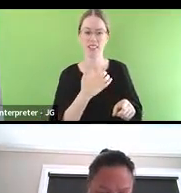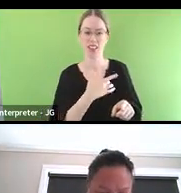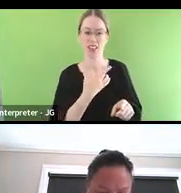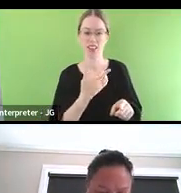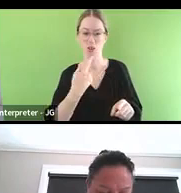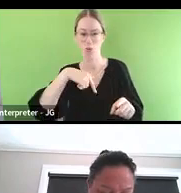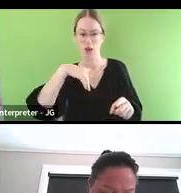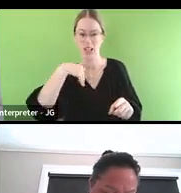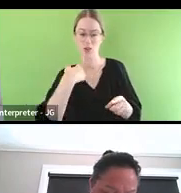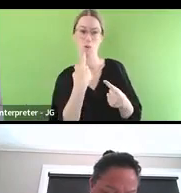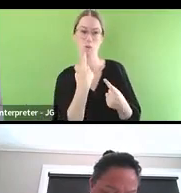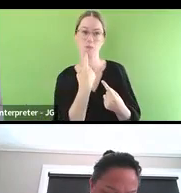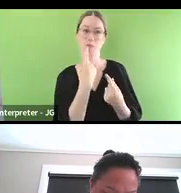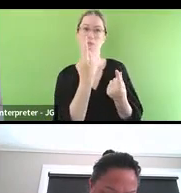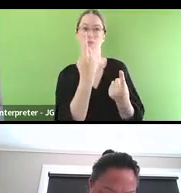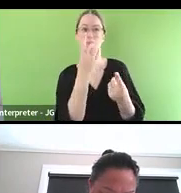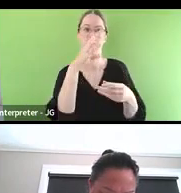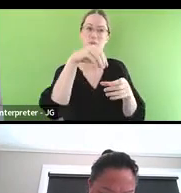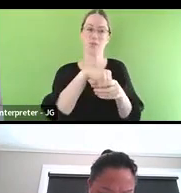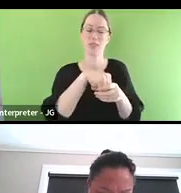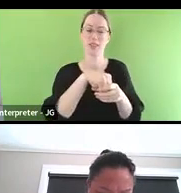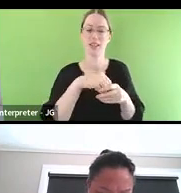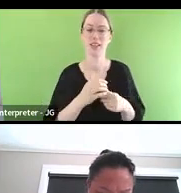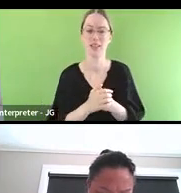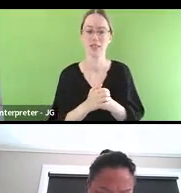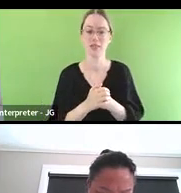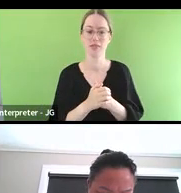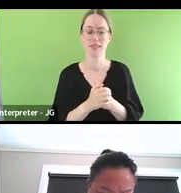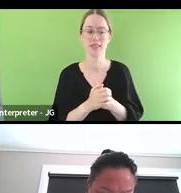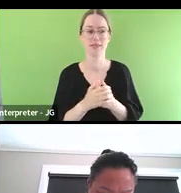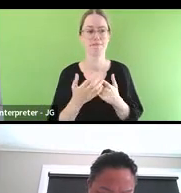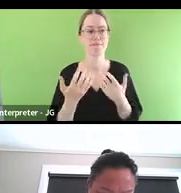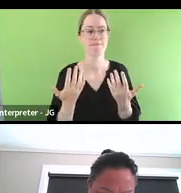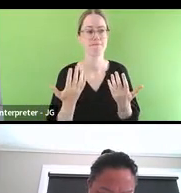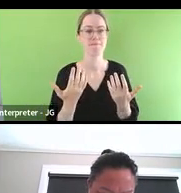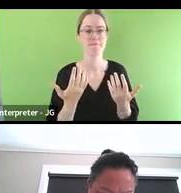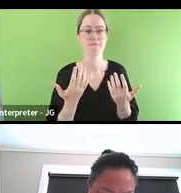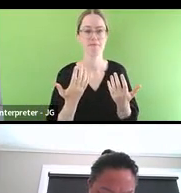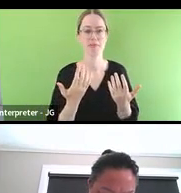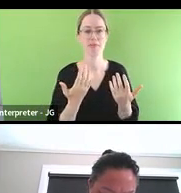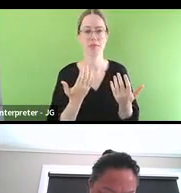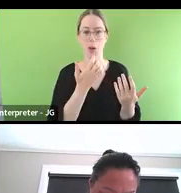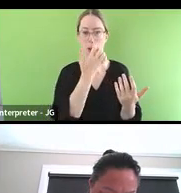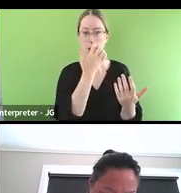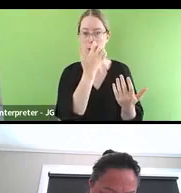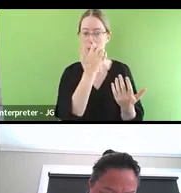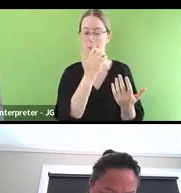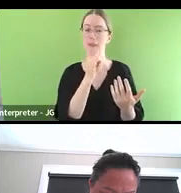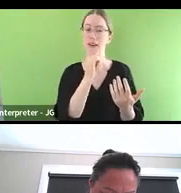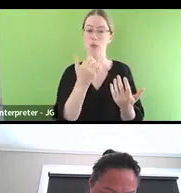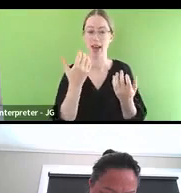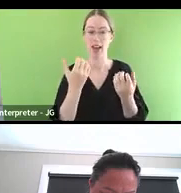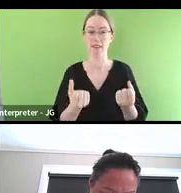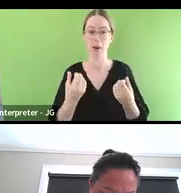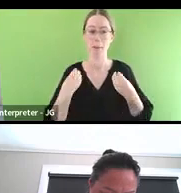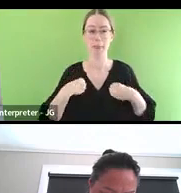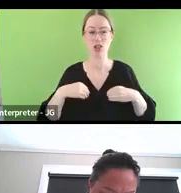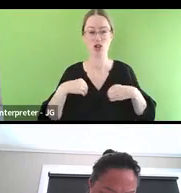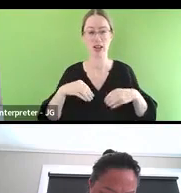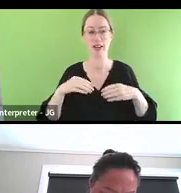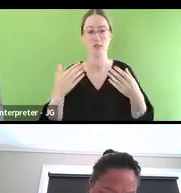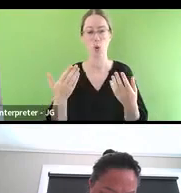need a voice as well. And I think with just having a Ministry of